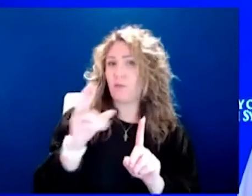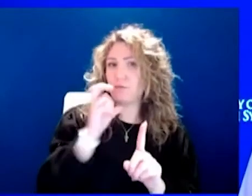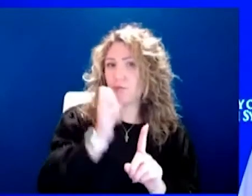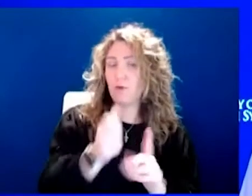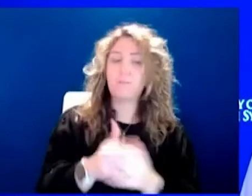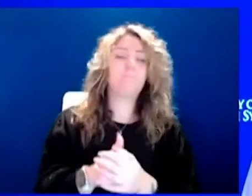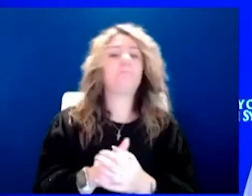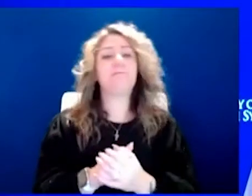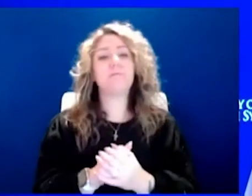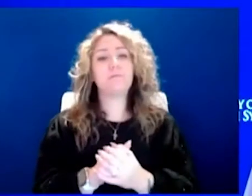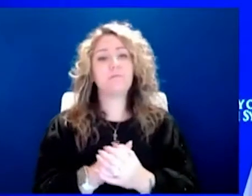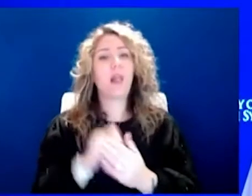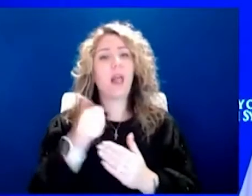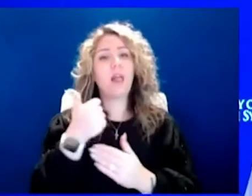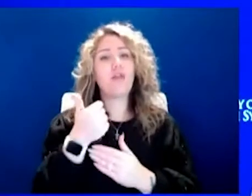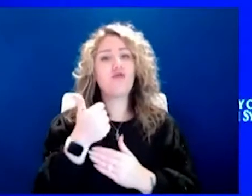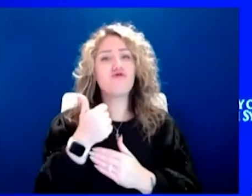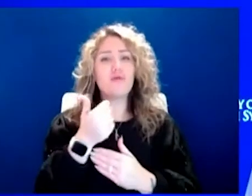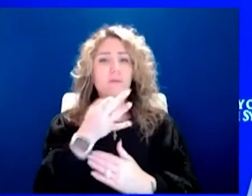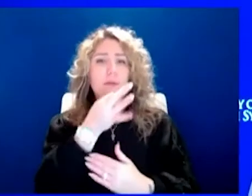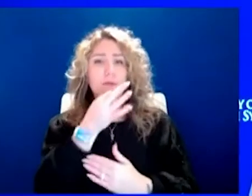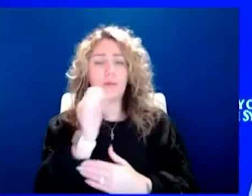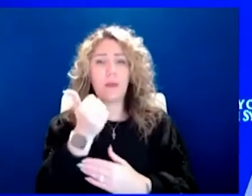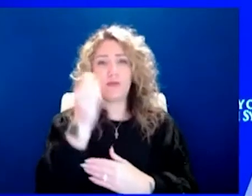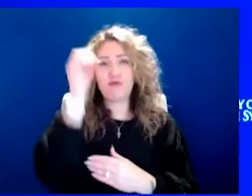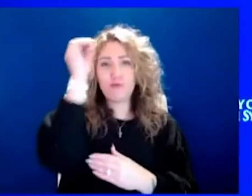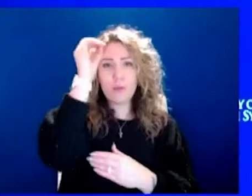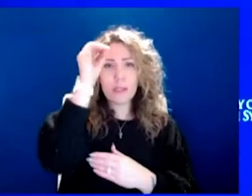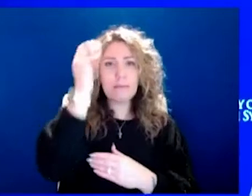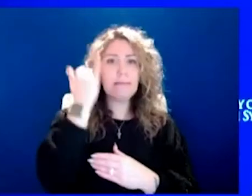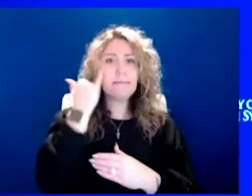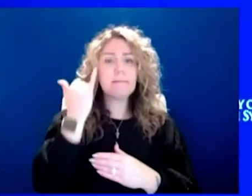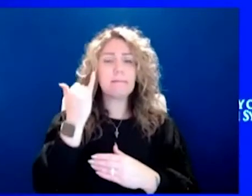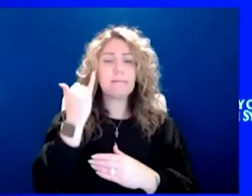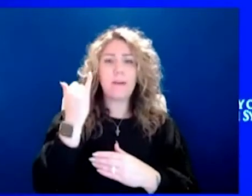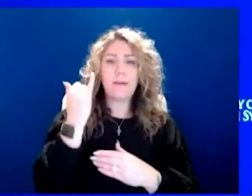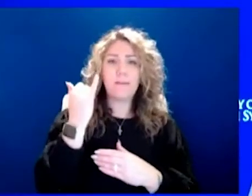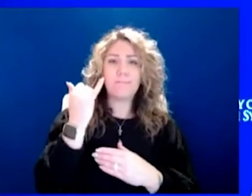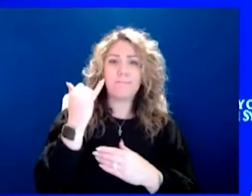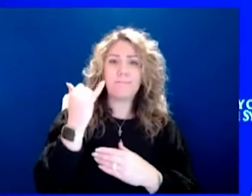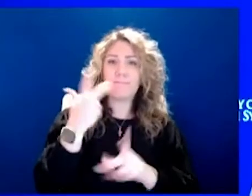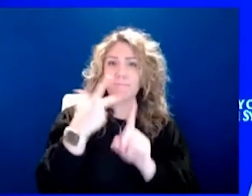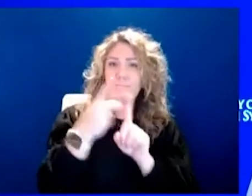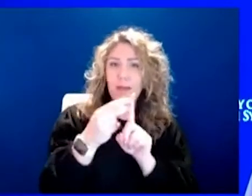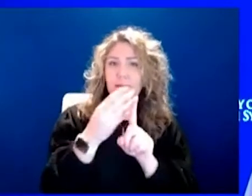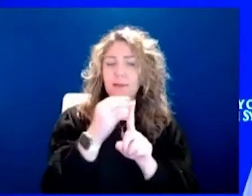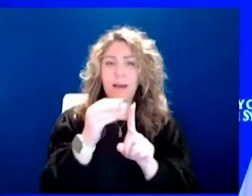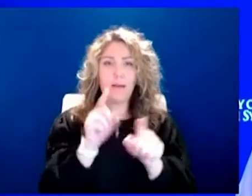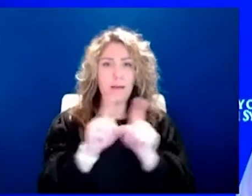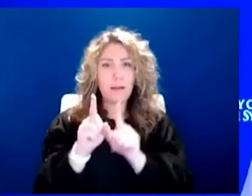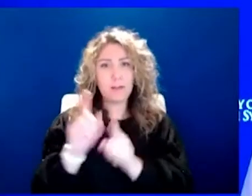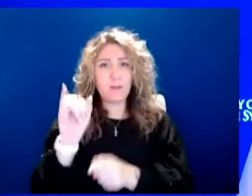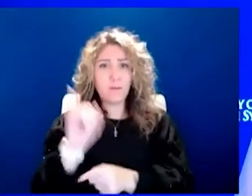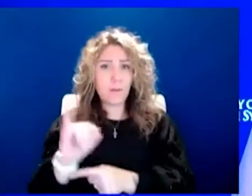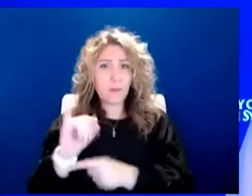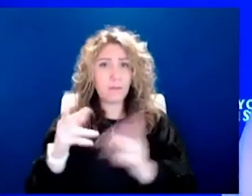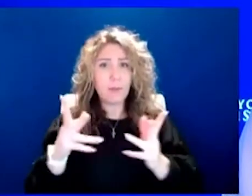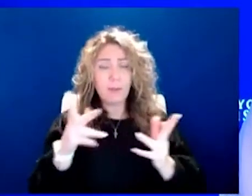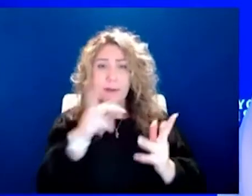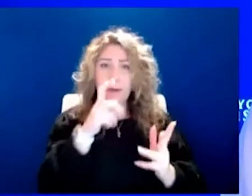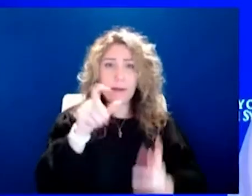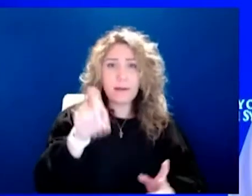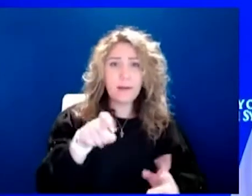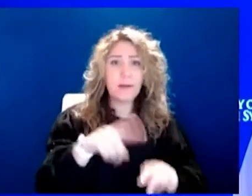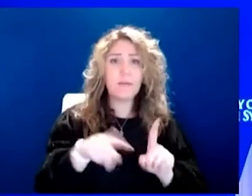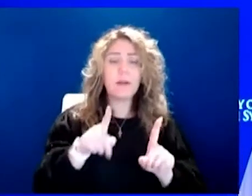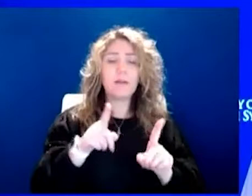experts, there are other opinions out there that if you've been vaccinated and had the infection, you may not need that. But we are really trying to